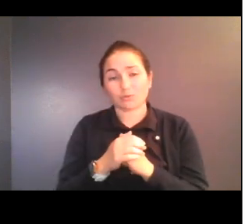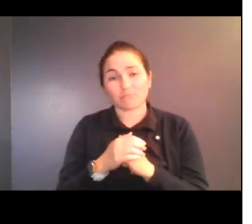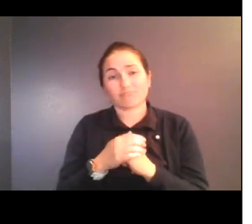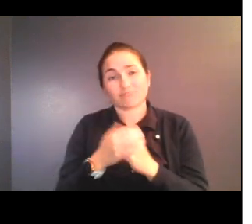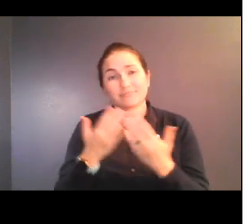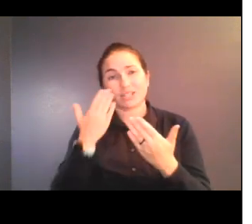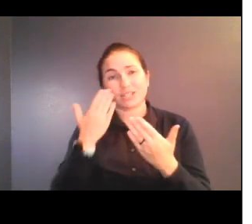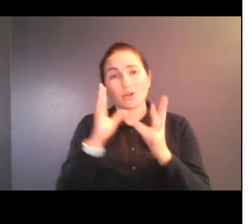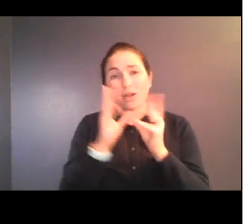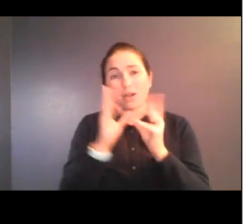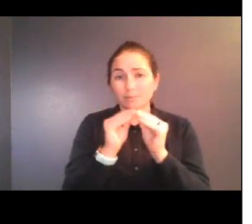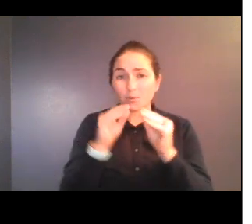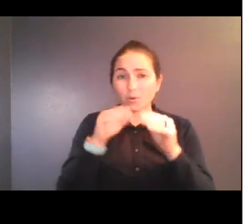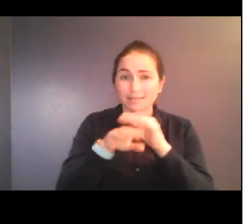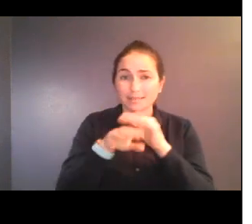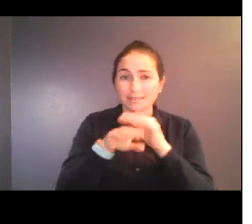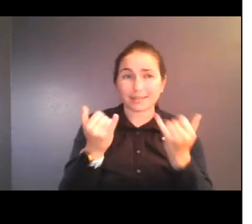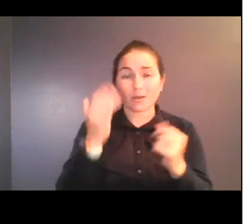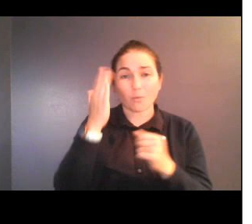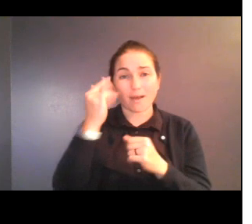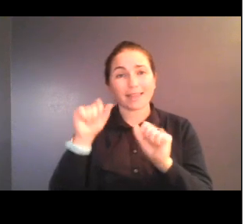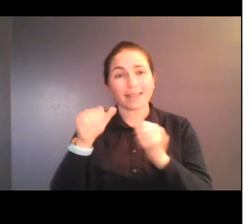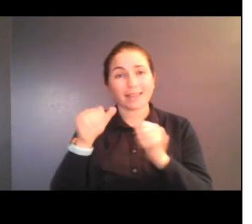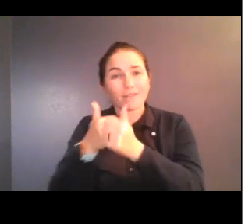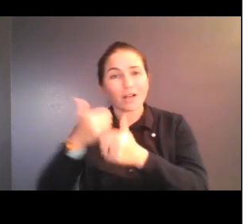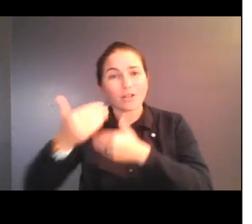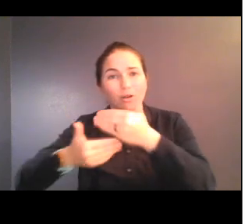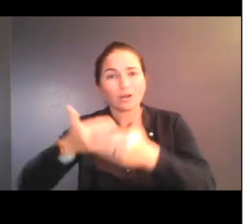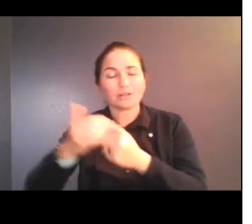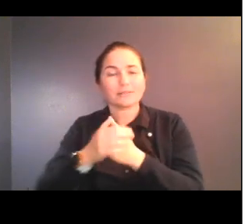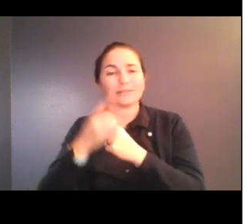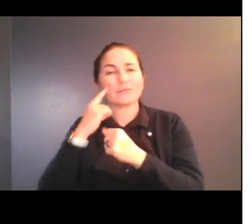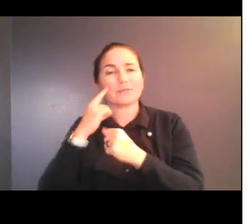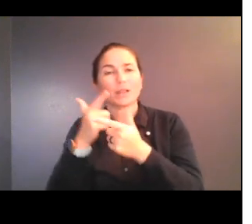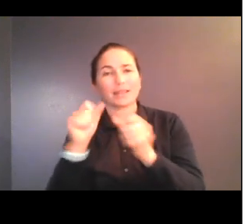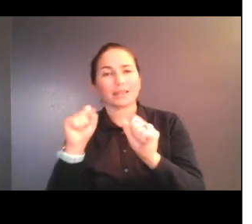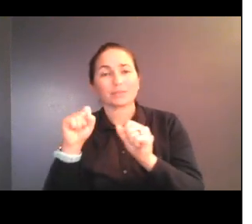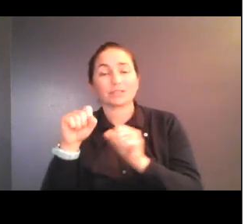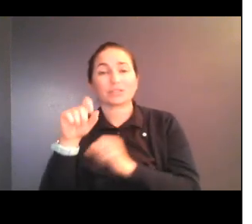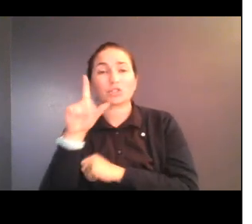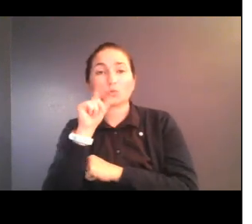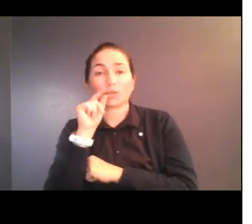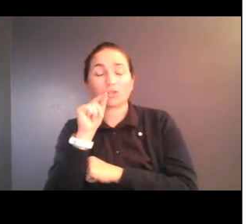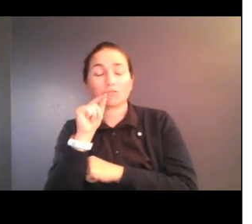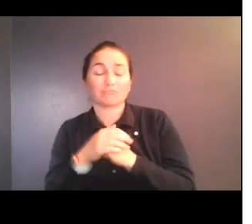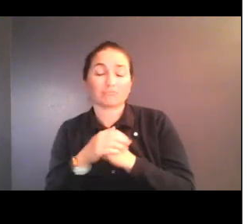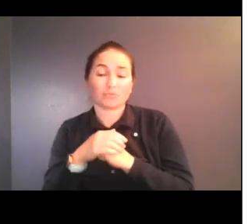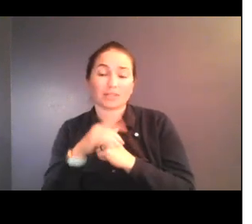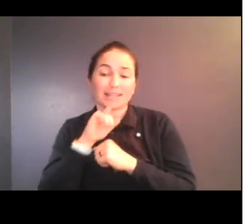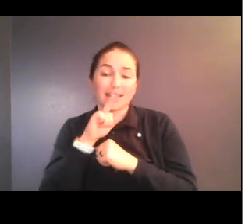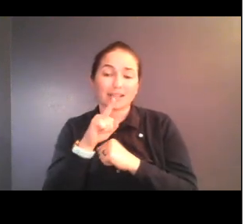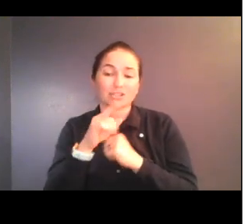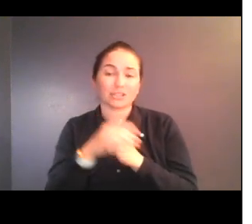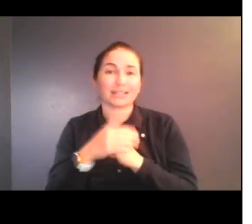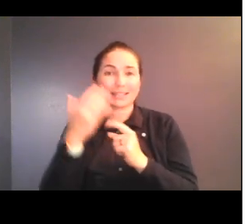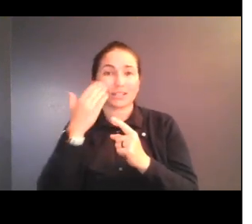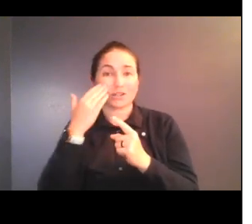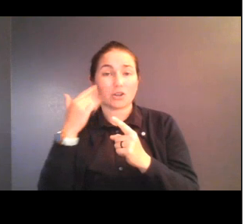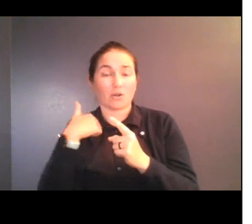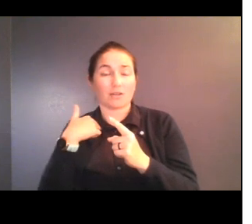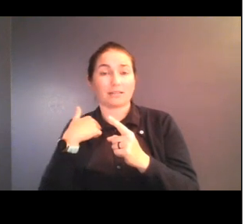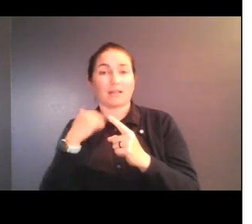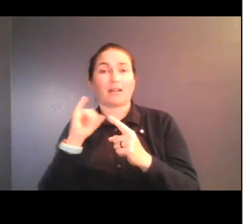can be more accessible because they can follow along on Linguist Twitter. I actually have found it that it's so much easier to meet someone at a conference